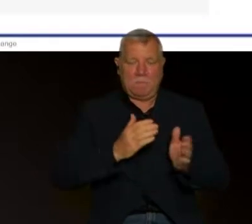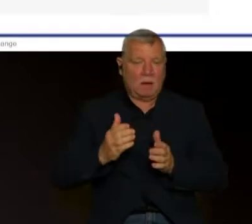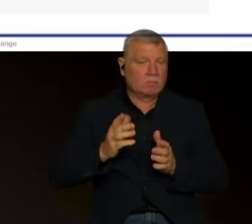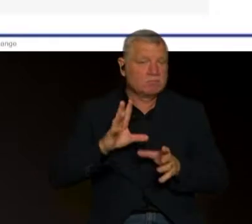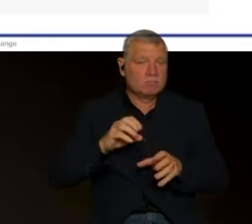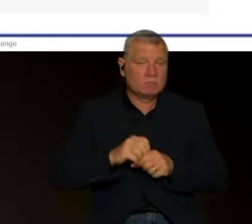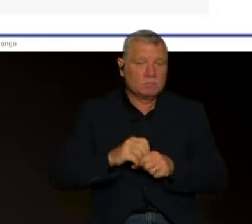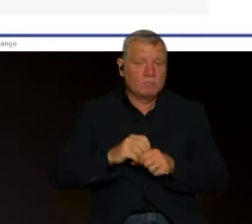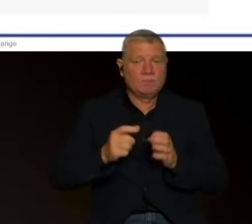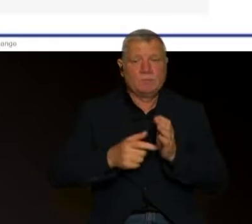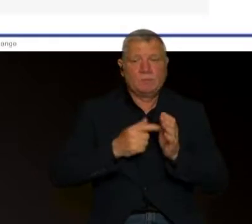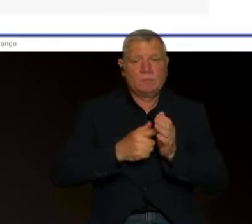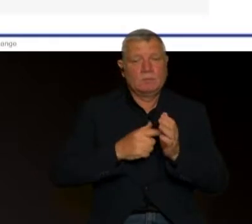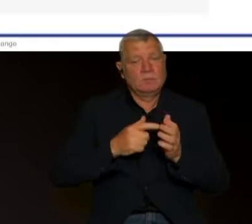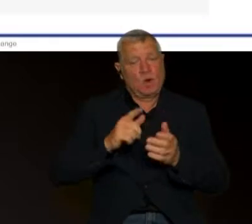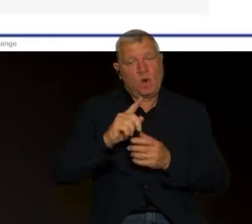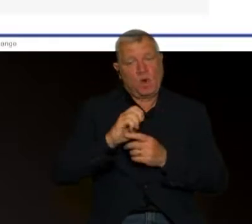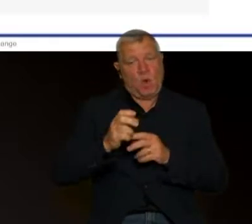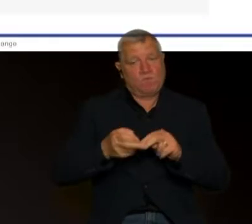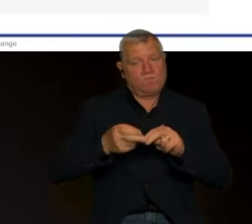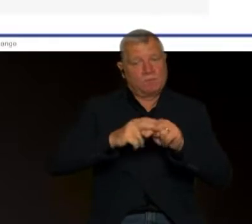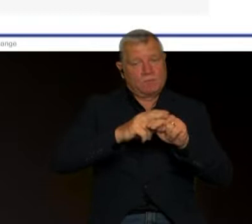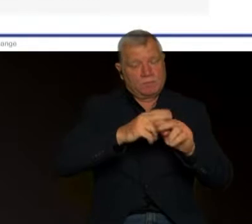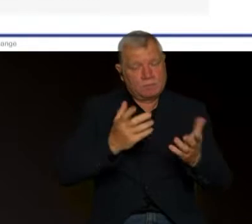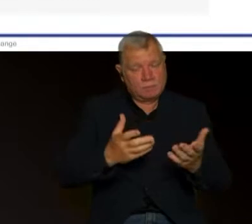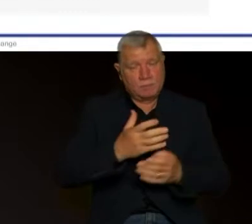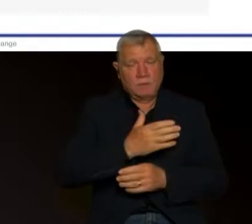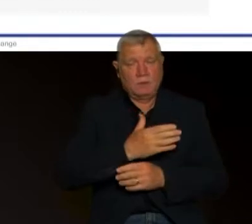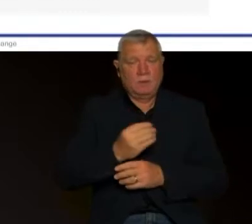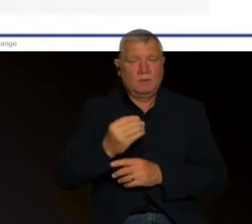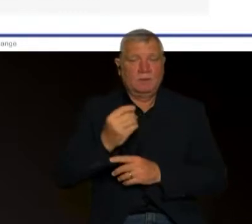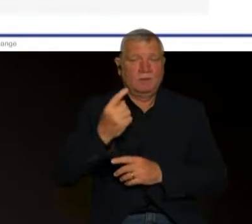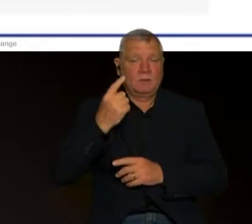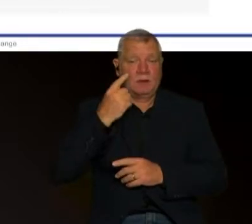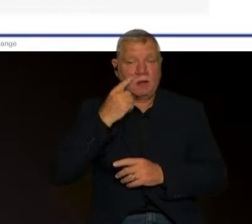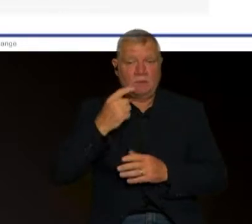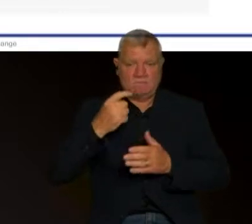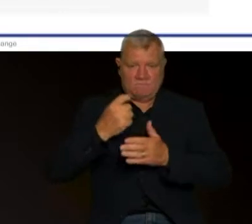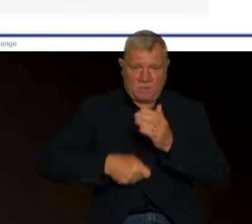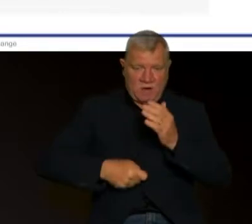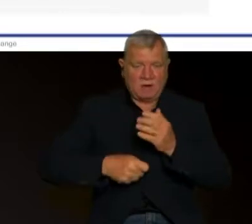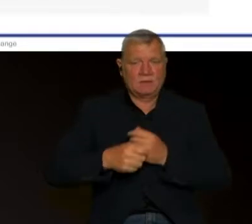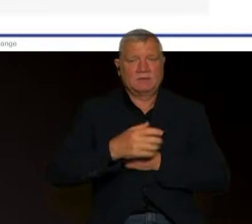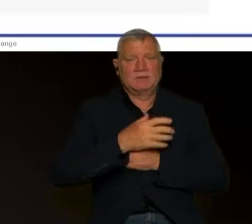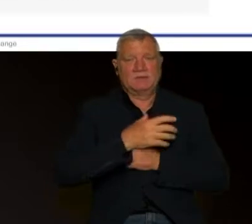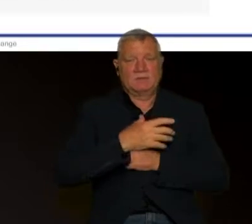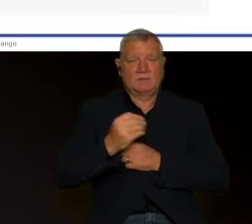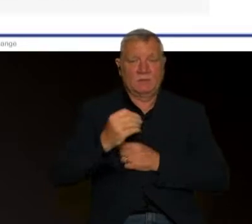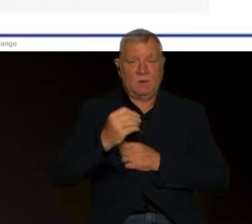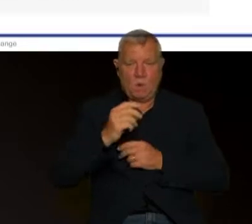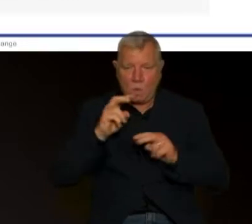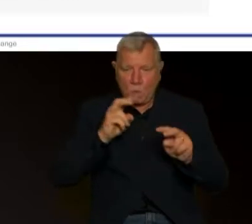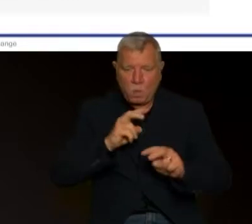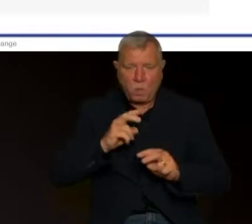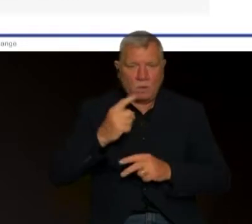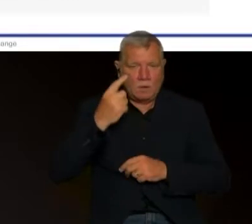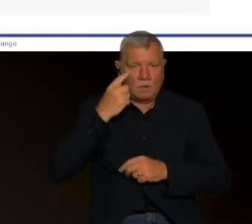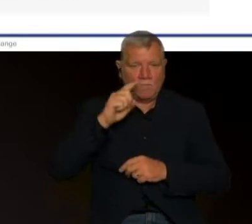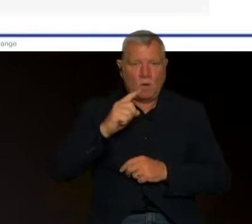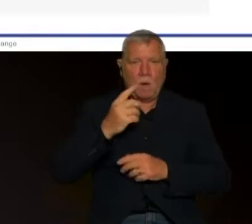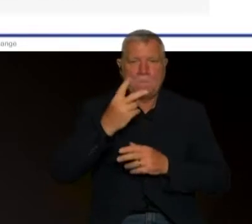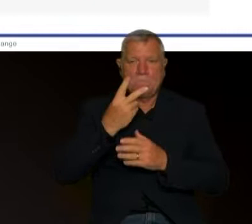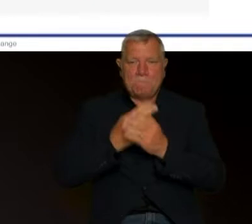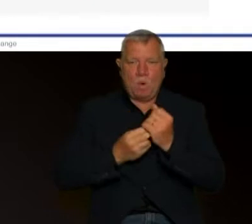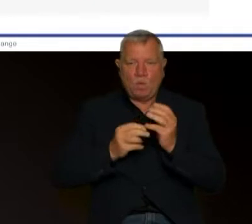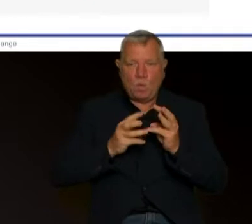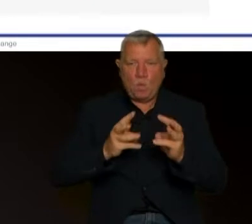including periodic toll fare adjustments, optimize and enforce toll fines, and the pursuit of bidirectional tolling, as